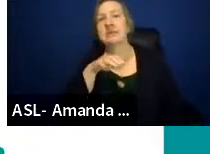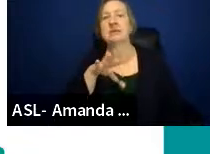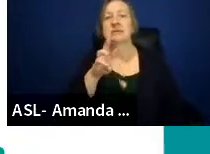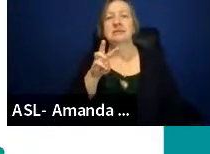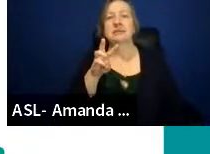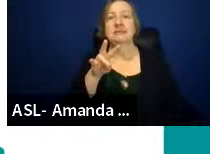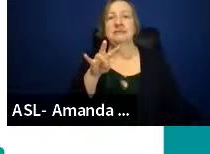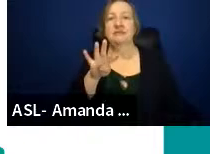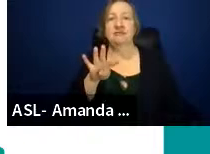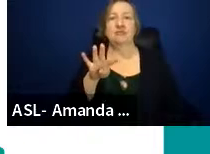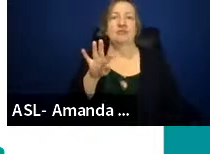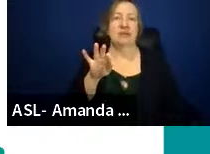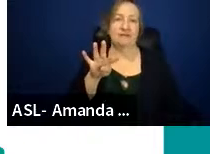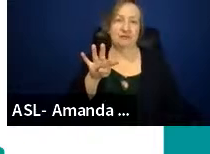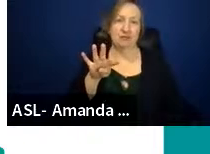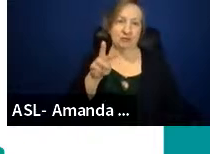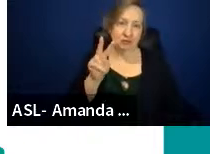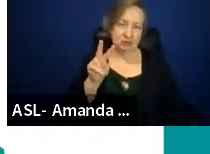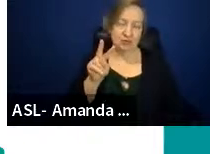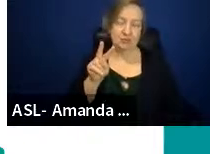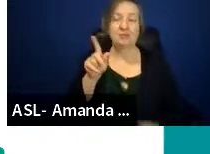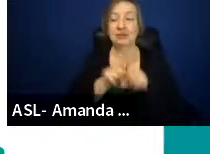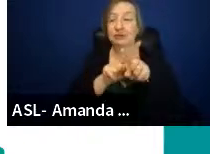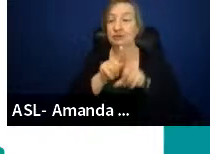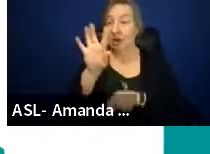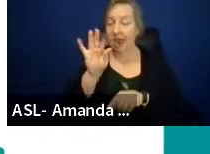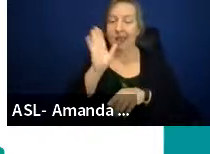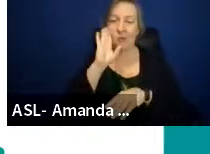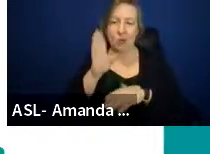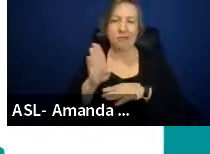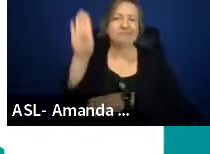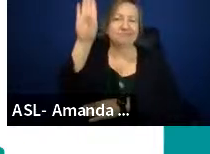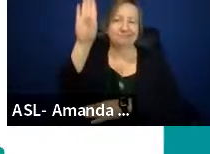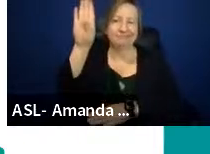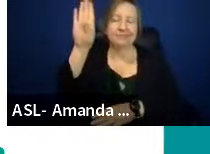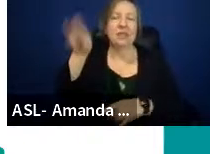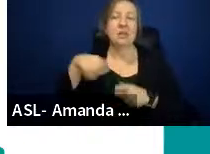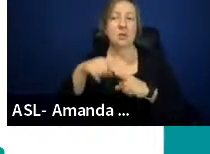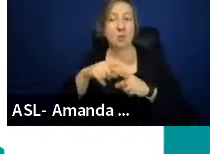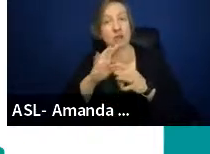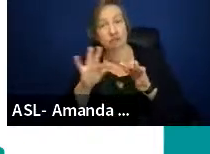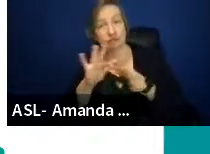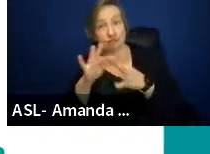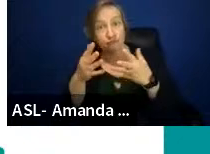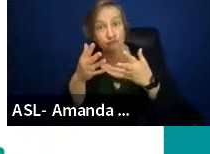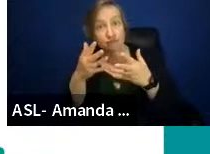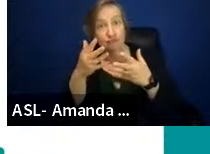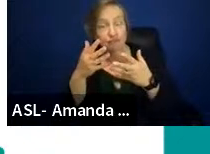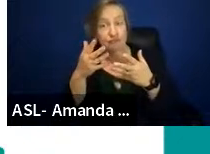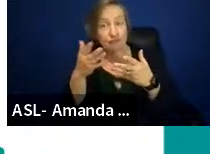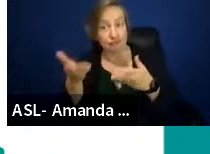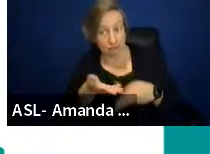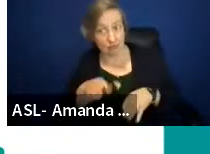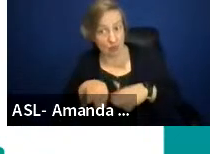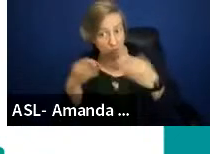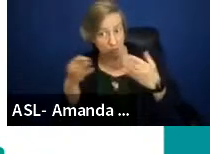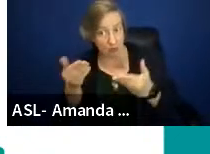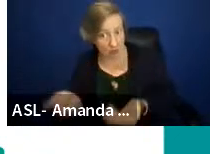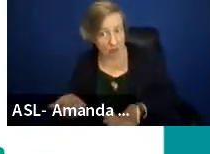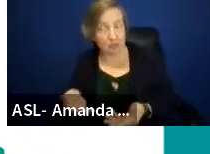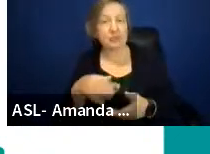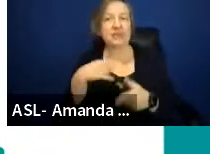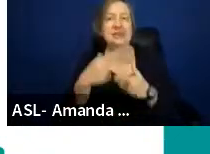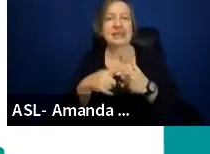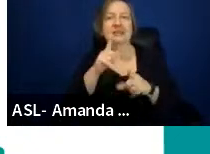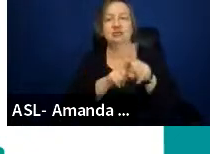674942. Dial *9 to raise your hand, and after you're invited to speak, dial *6 to unmute yourself.